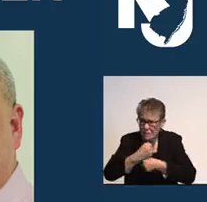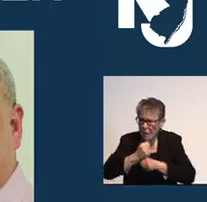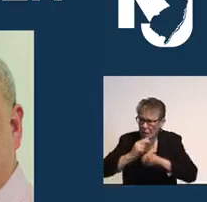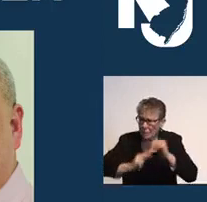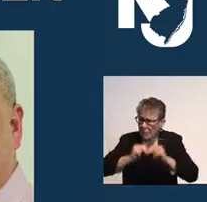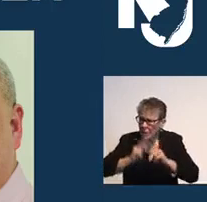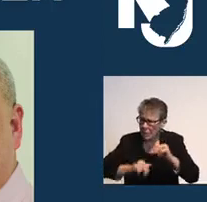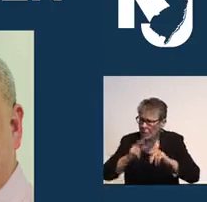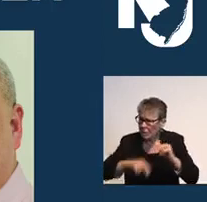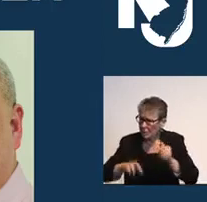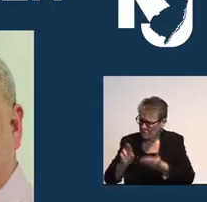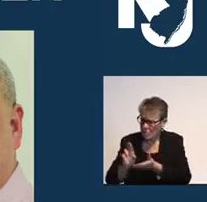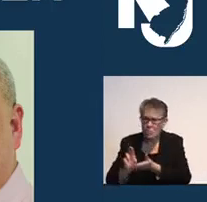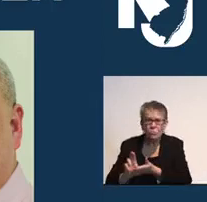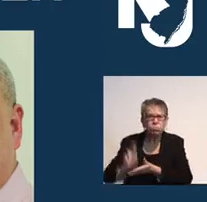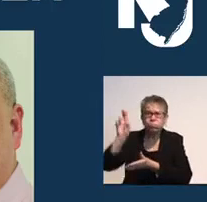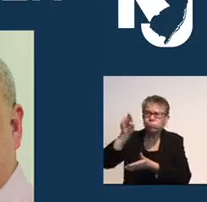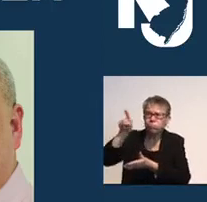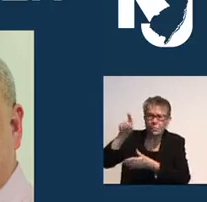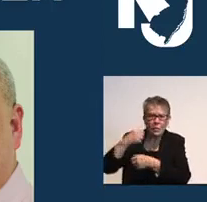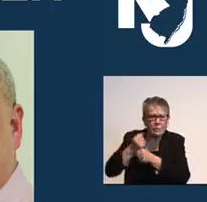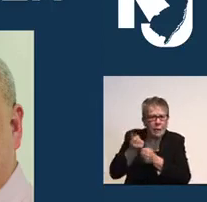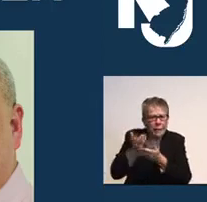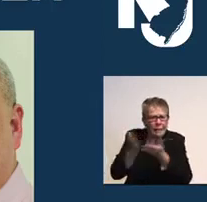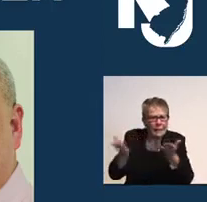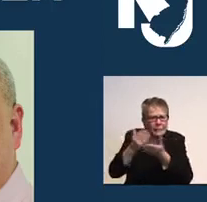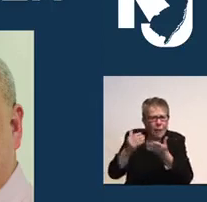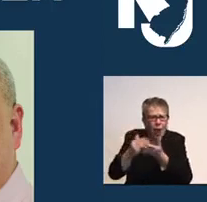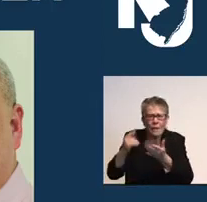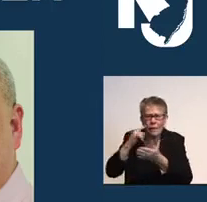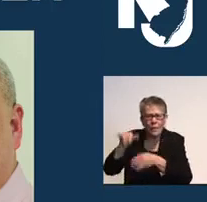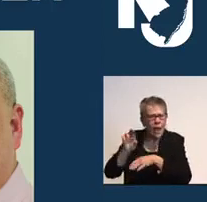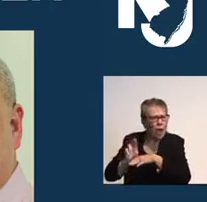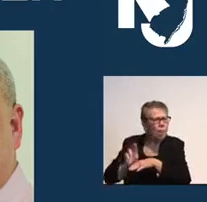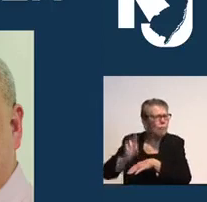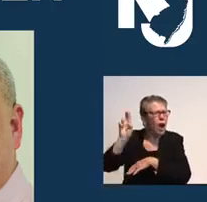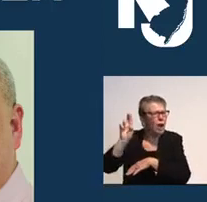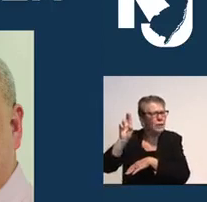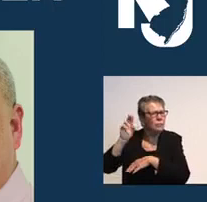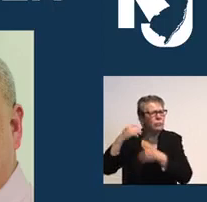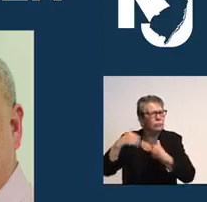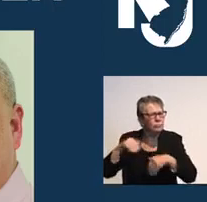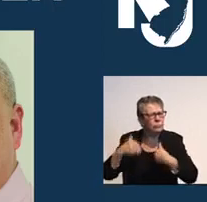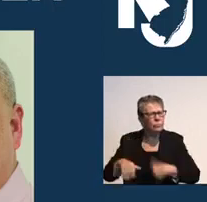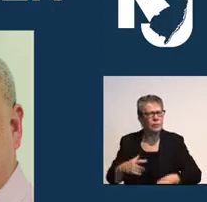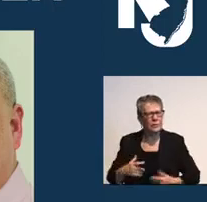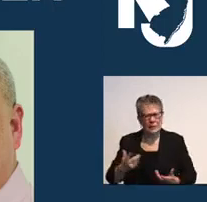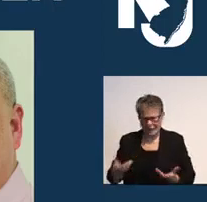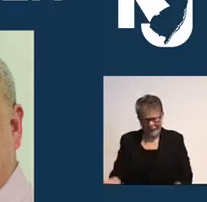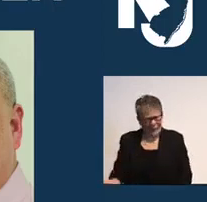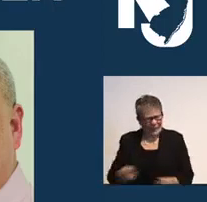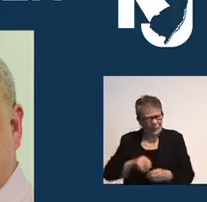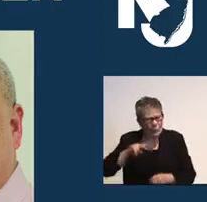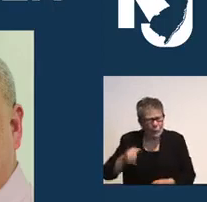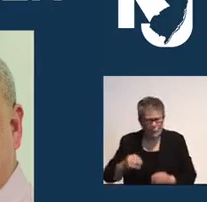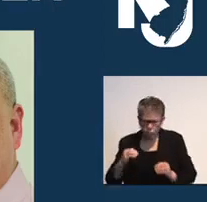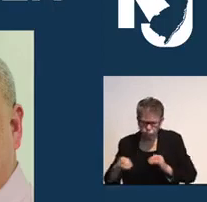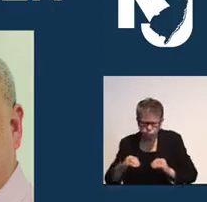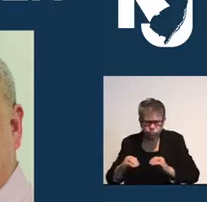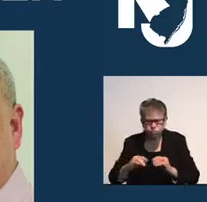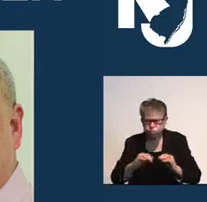spacecrafts. Most importantly, nearly all aspects of manufacturing are done right here in New Jersey at Magna Power's